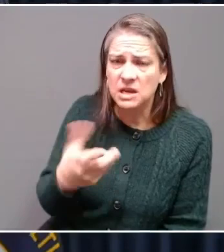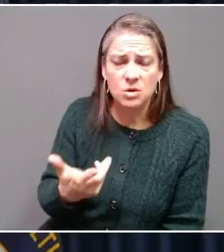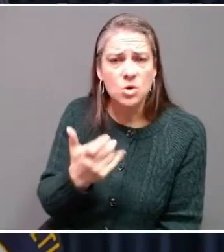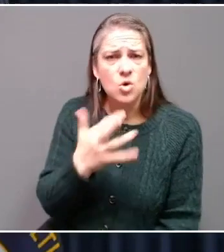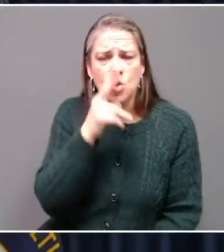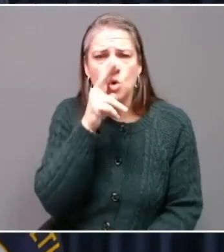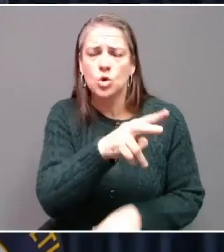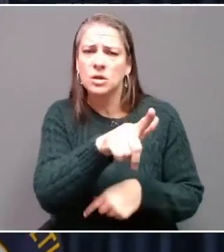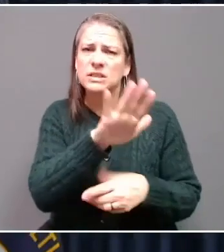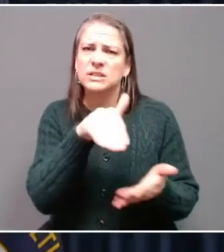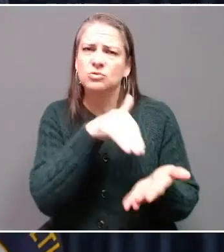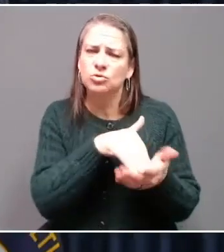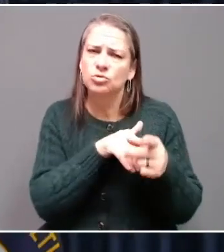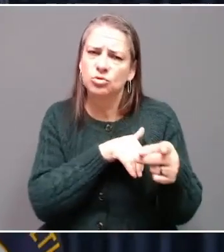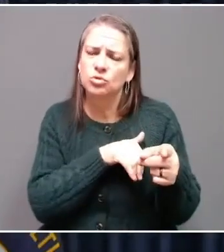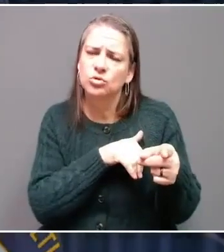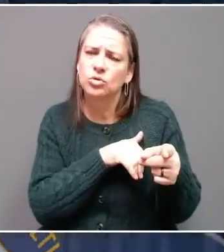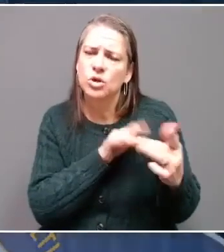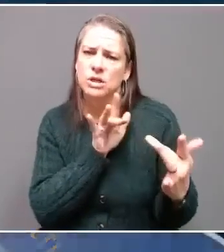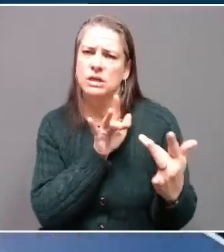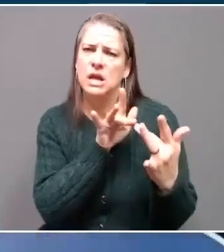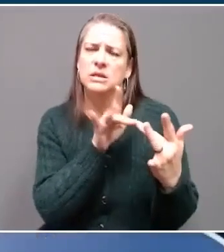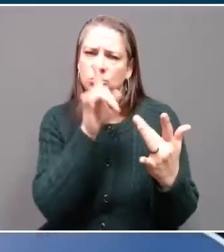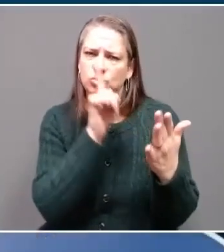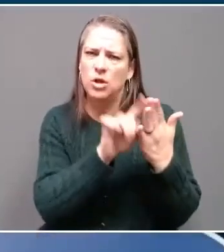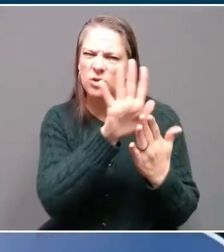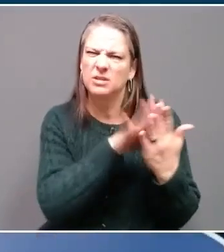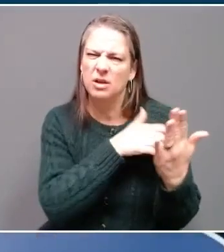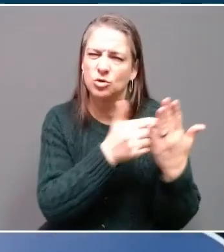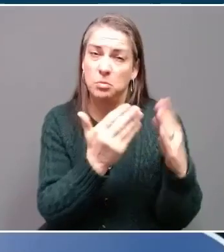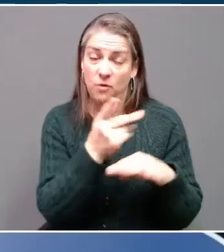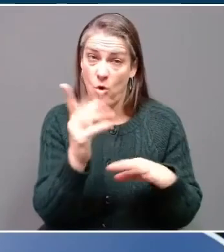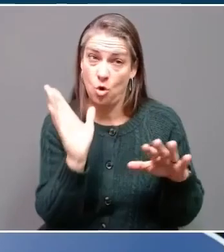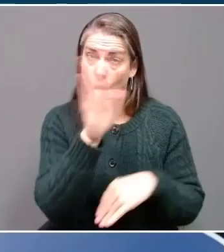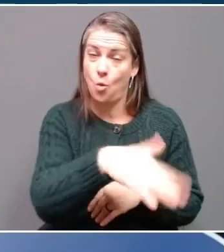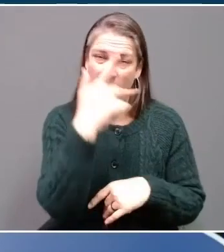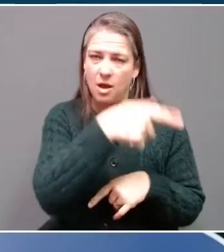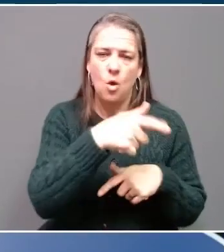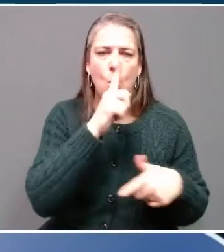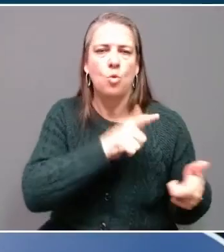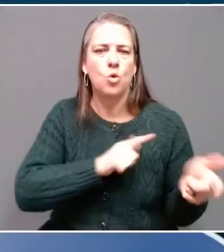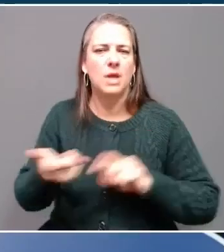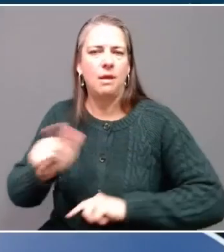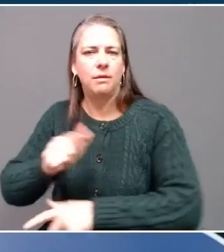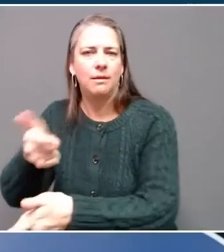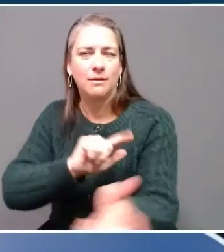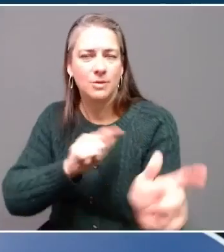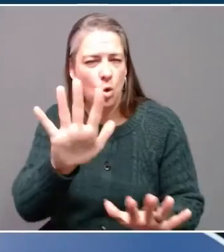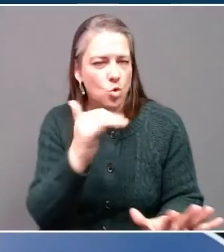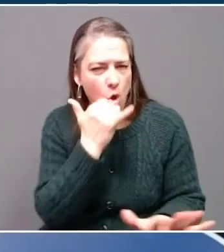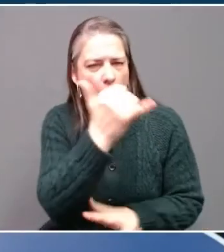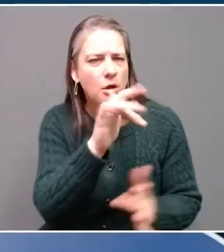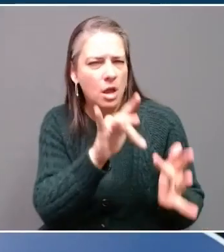you need to call to check the schedule before you go, because they now rotate. These are the places where working face-to-face